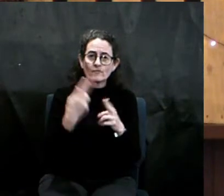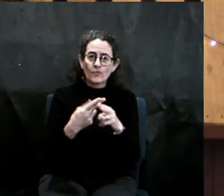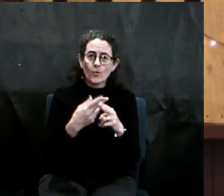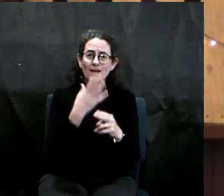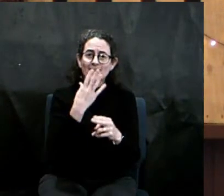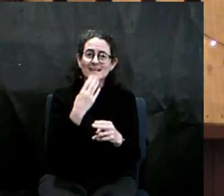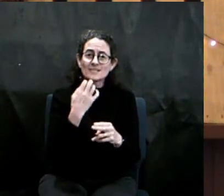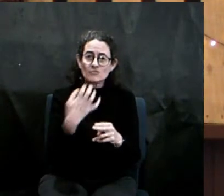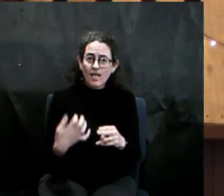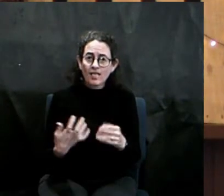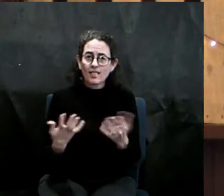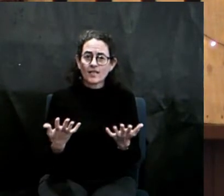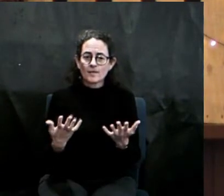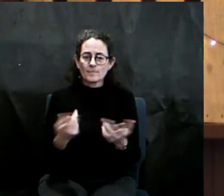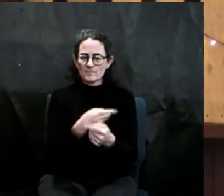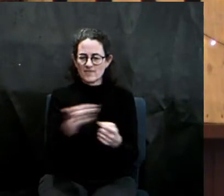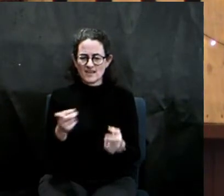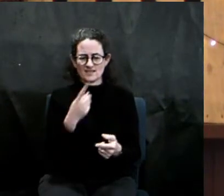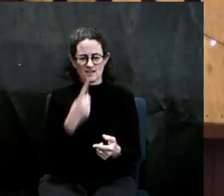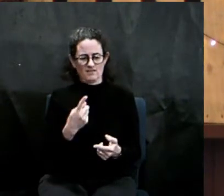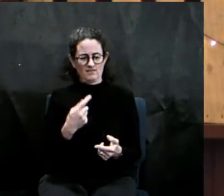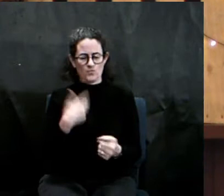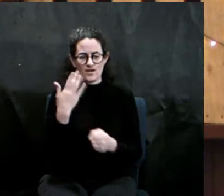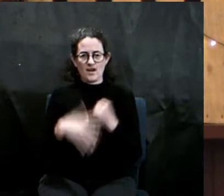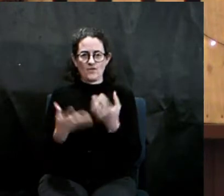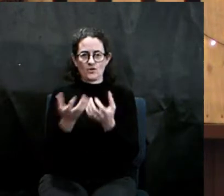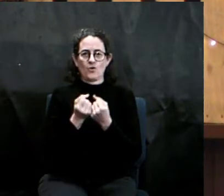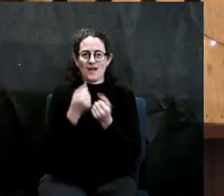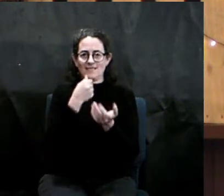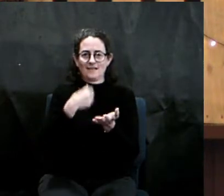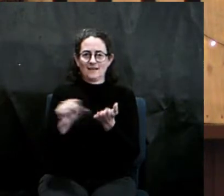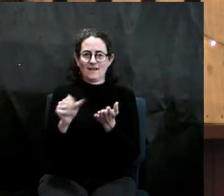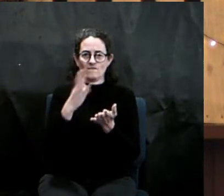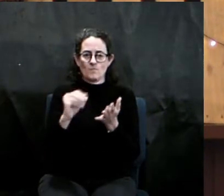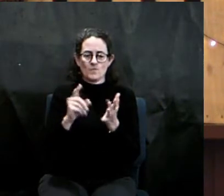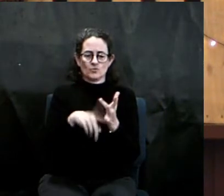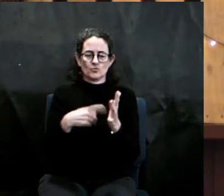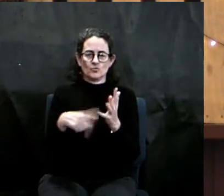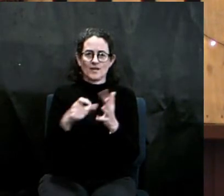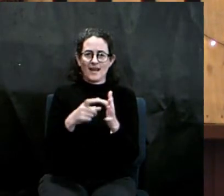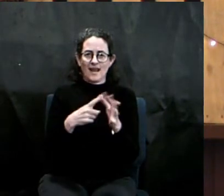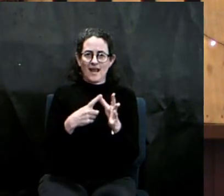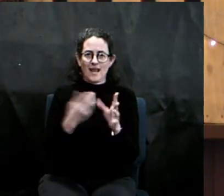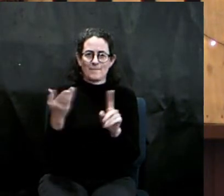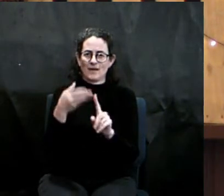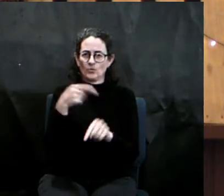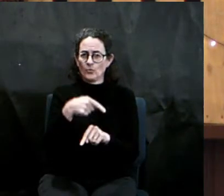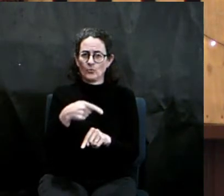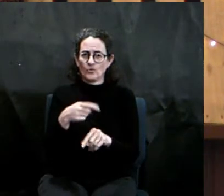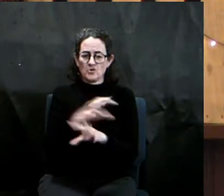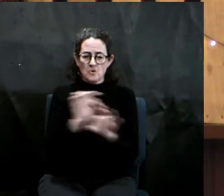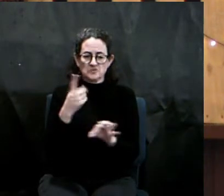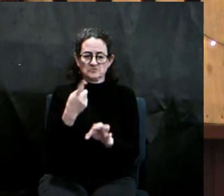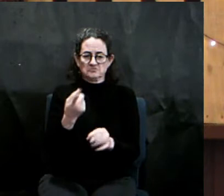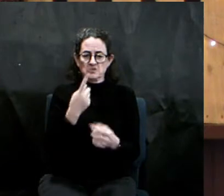They replied, "We have not received any letters from Judea concerning you, and none of our people who have come from there has reported or said